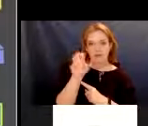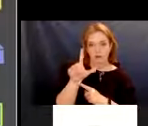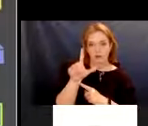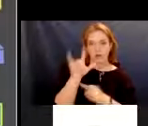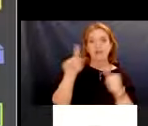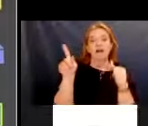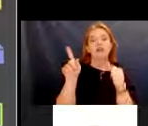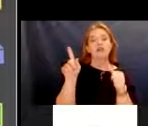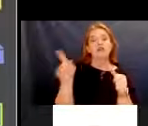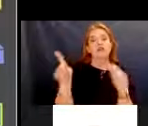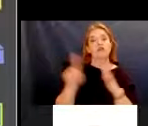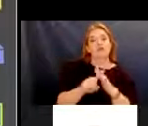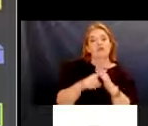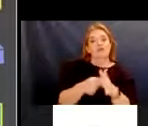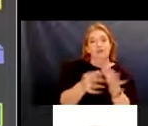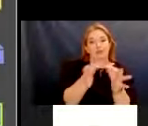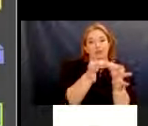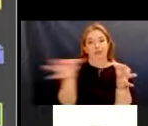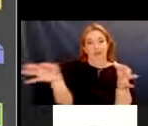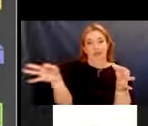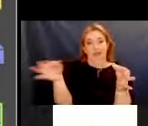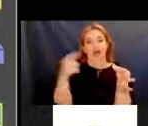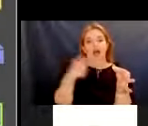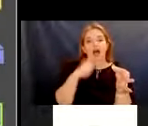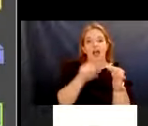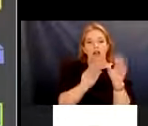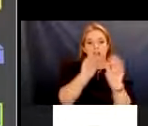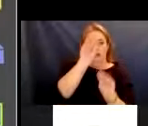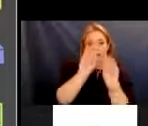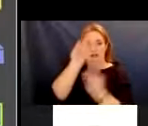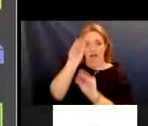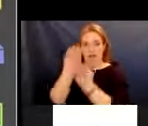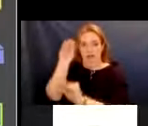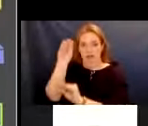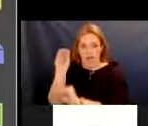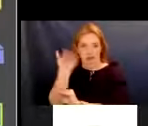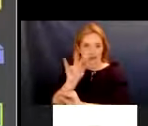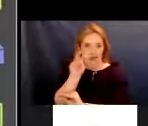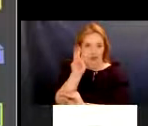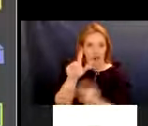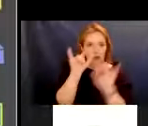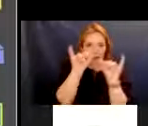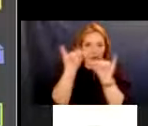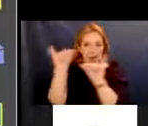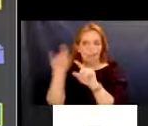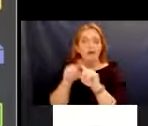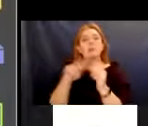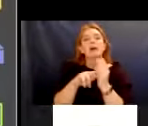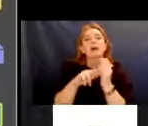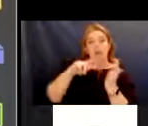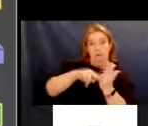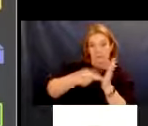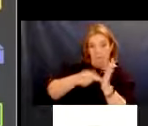sentence. And so, of course, I'm sacrificing meaning for language,